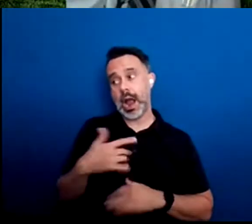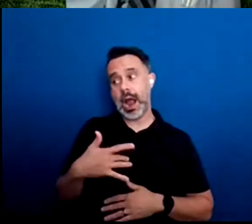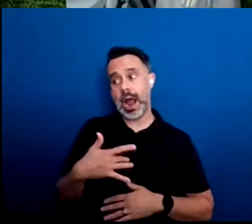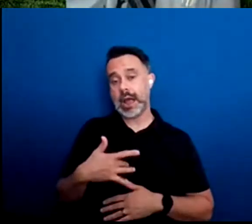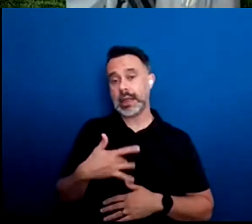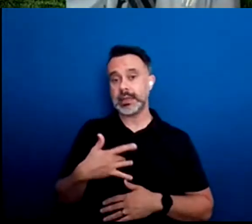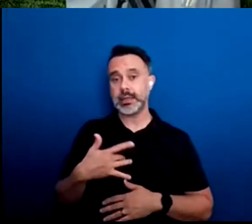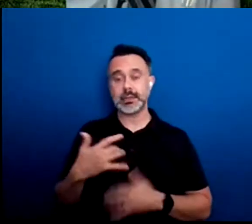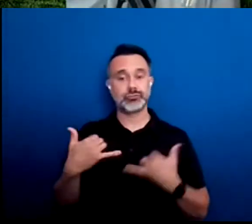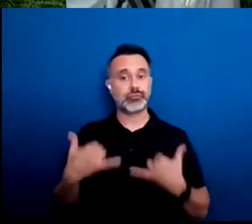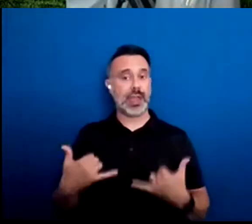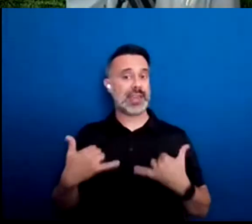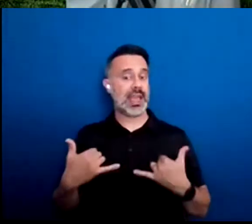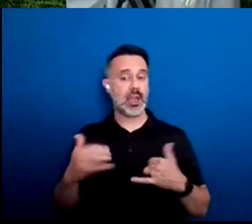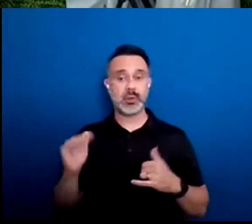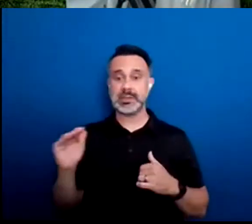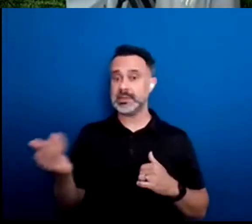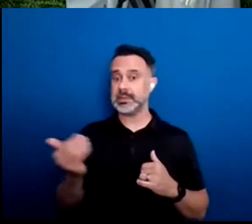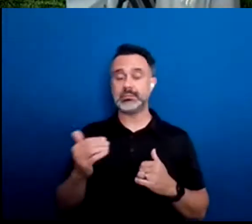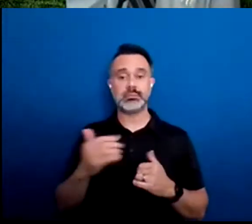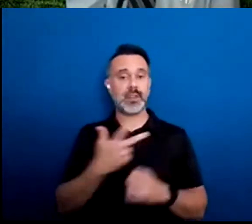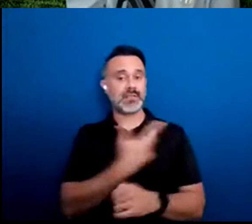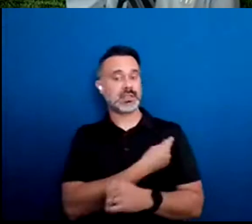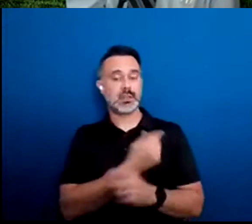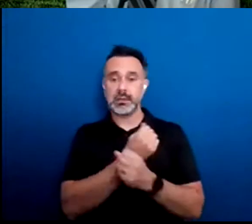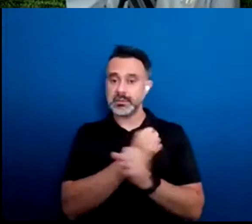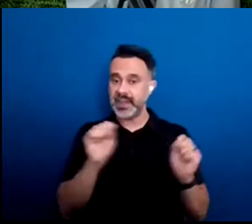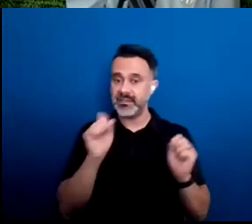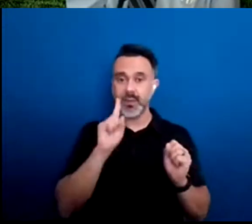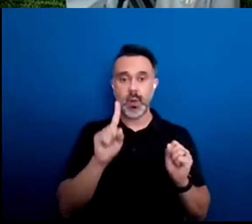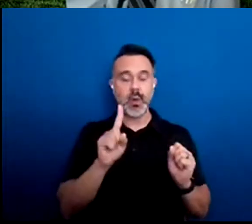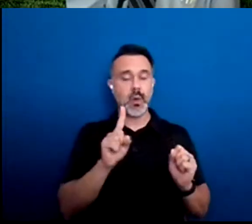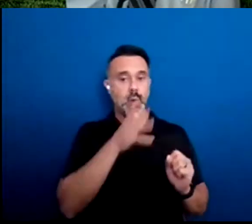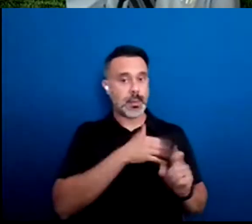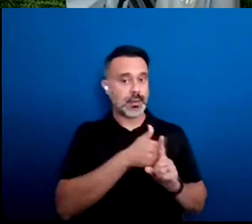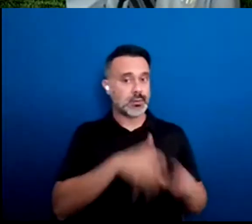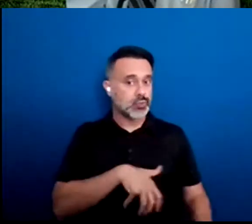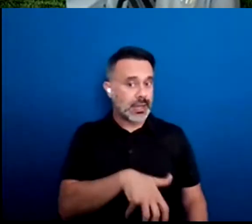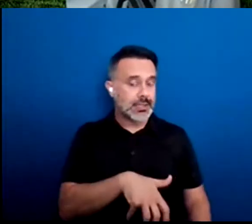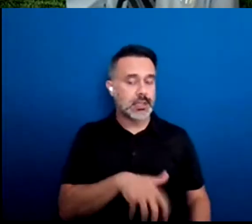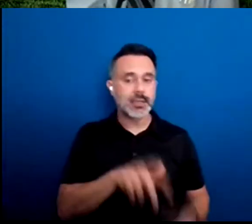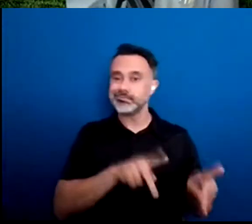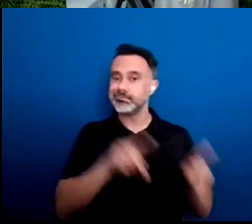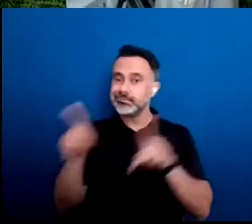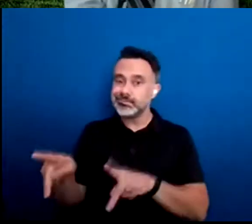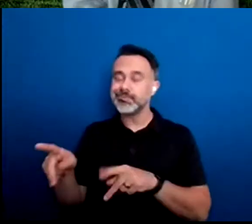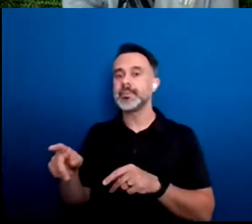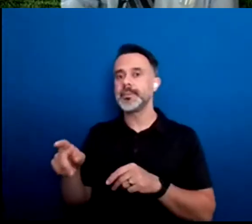a safe vaccine for pregnancy, just like every other vaccine that is not a live virus